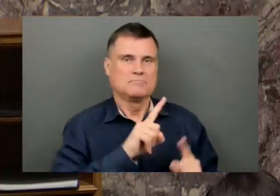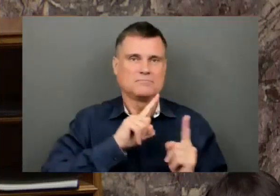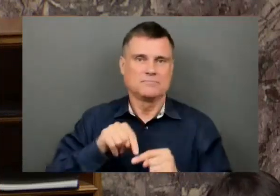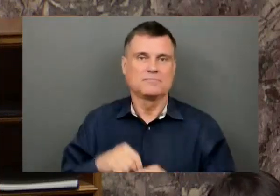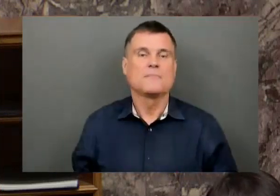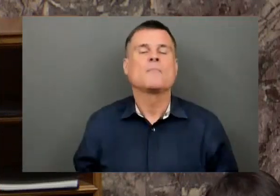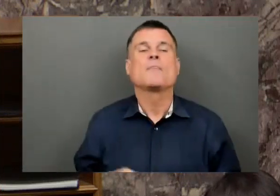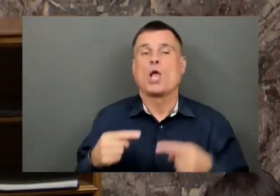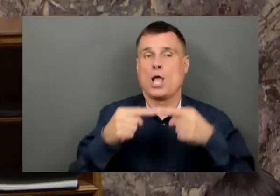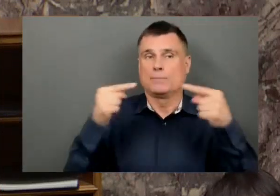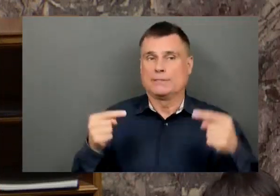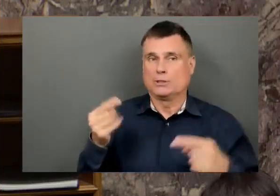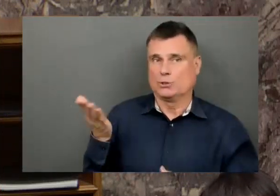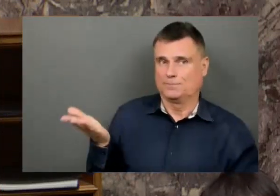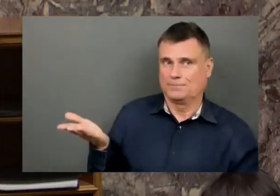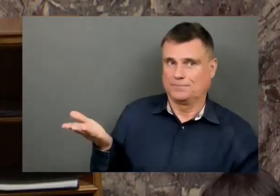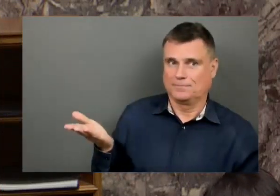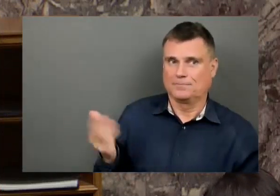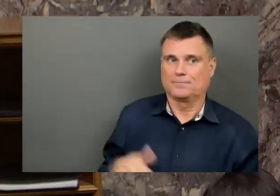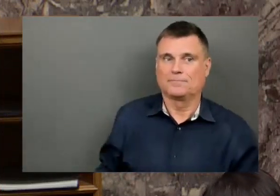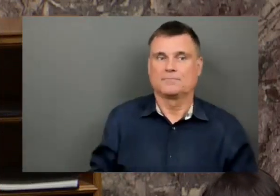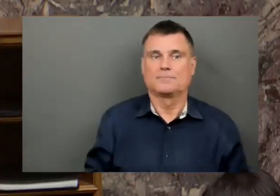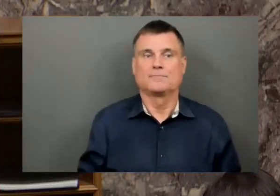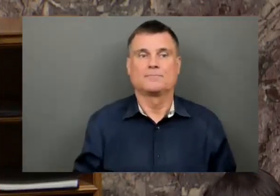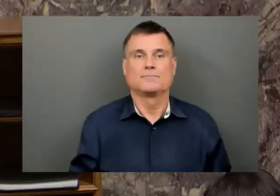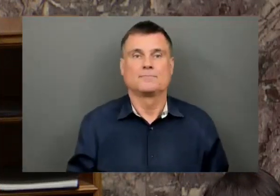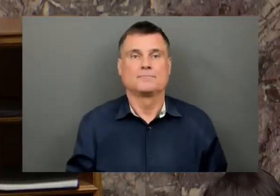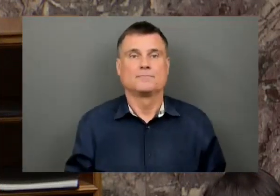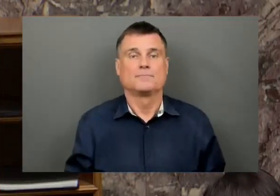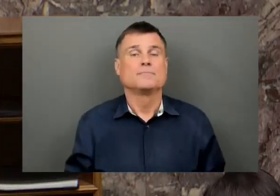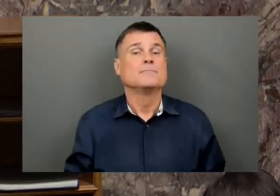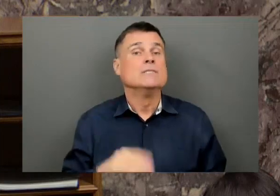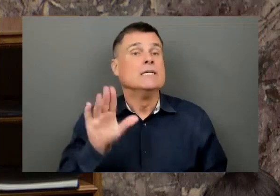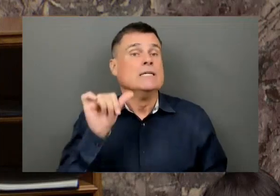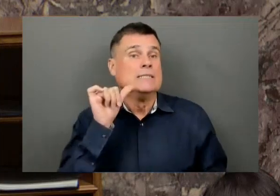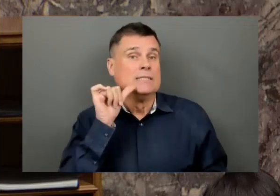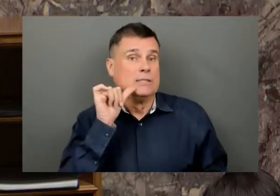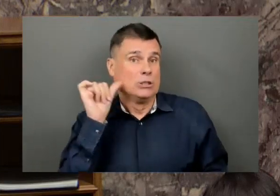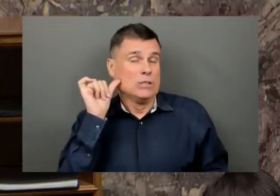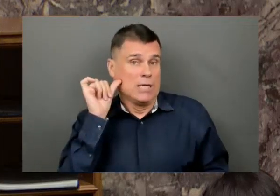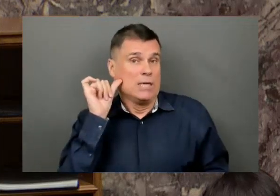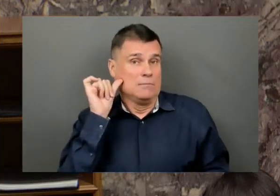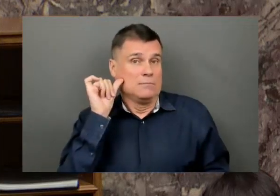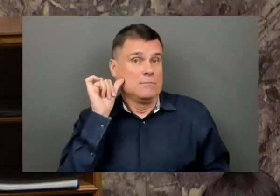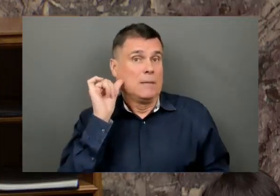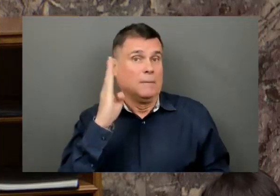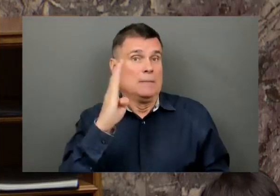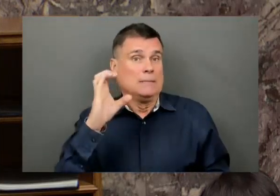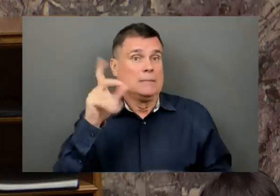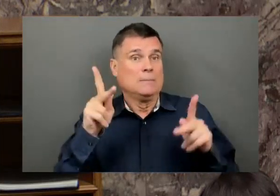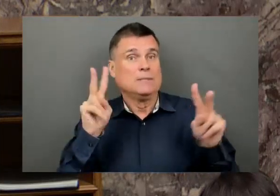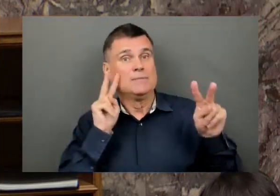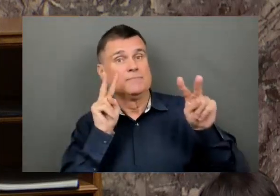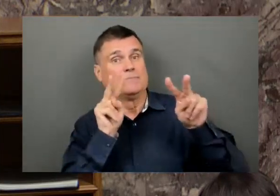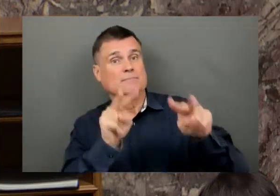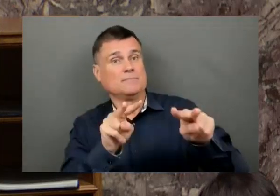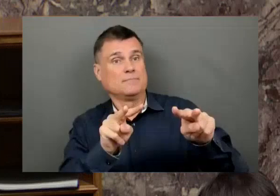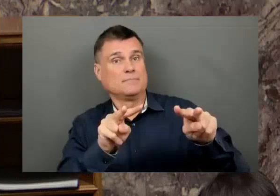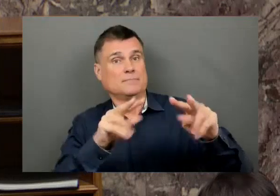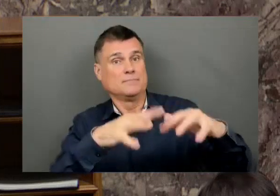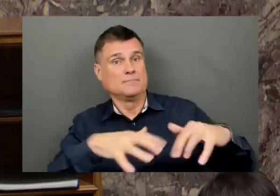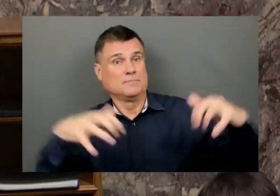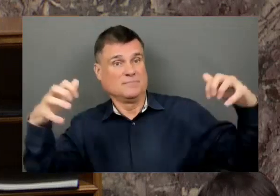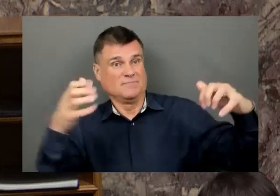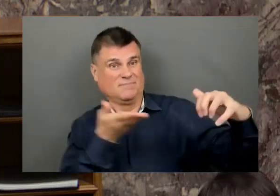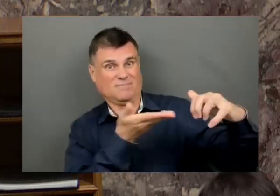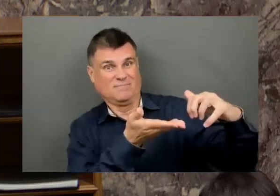British Columbians heard the former finance minister confirm that there is systemic anti-Semitism in this NDP